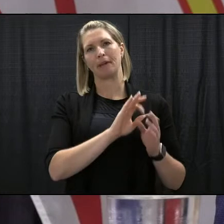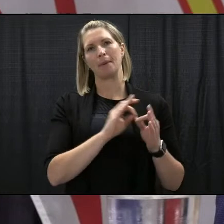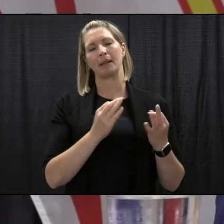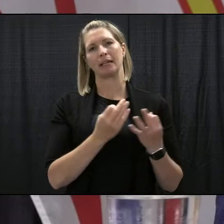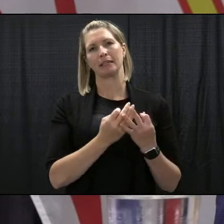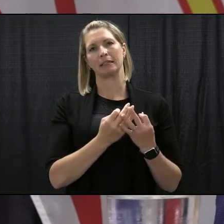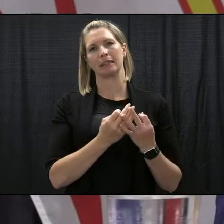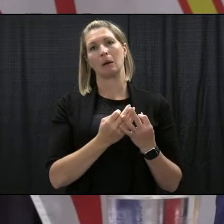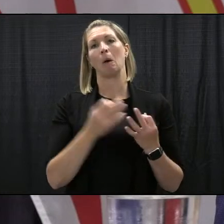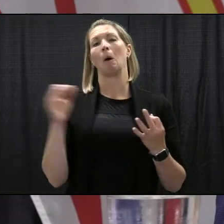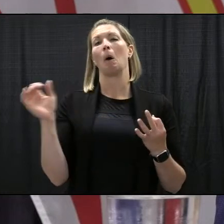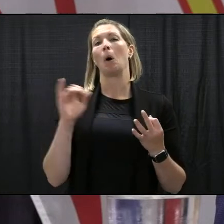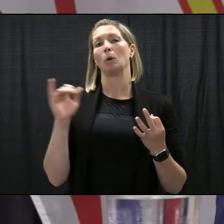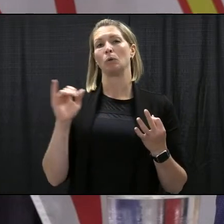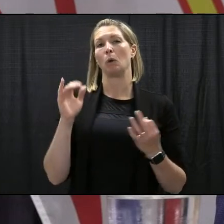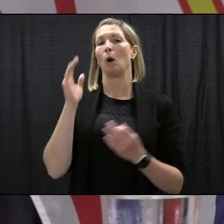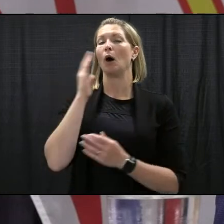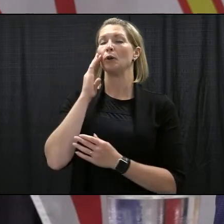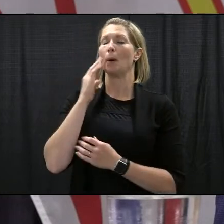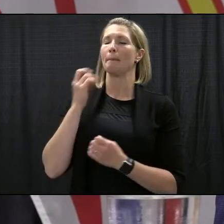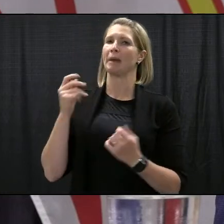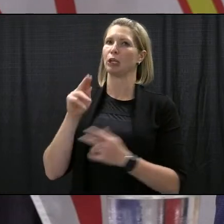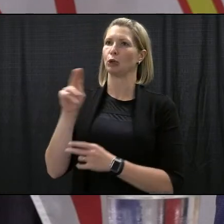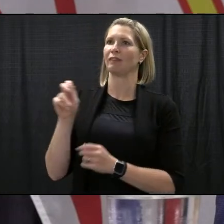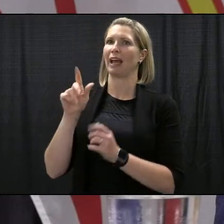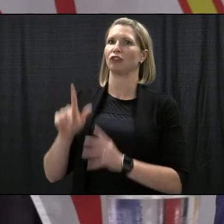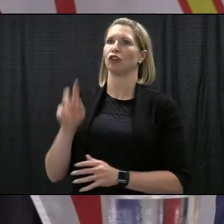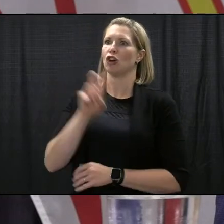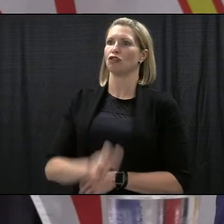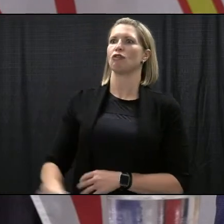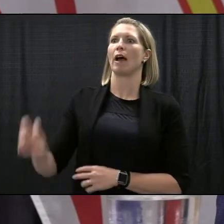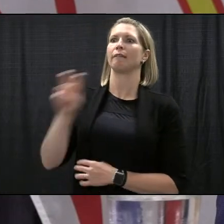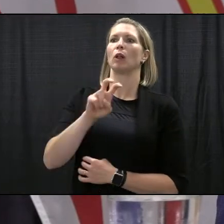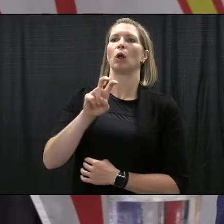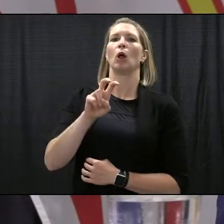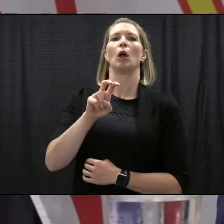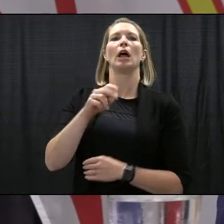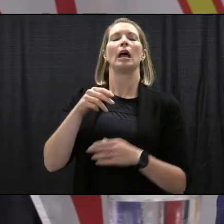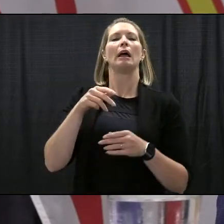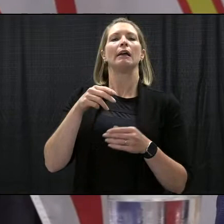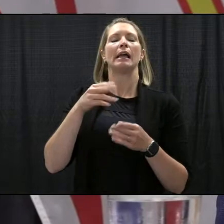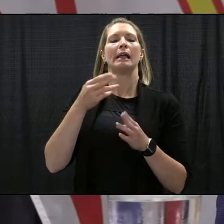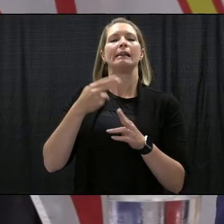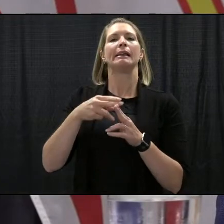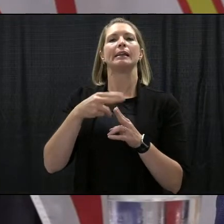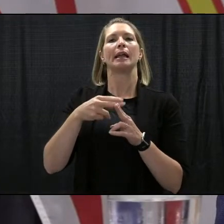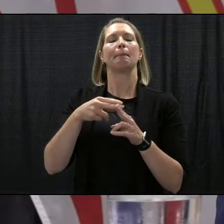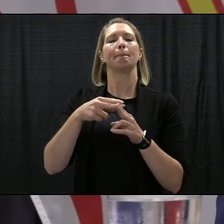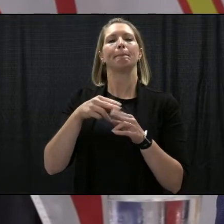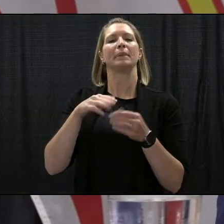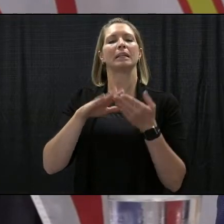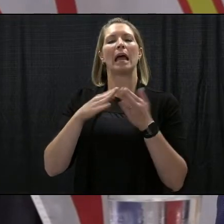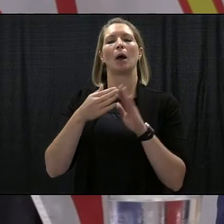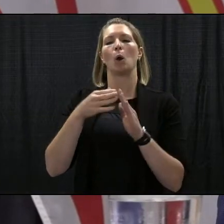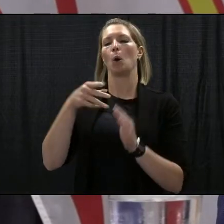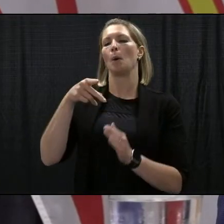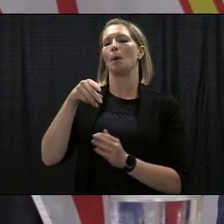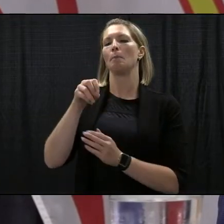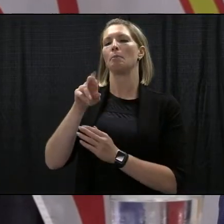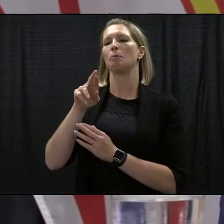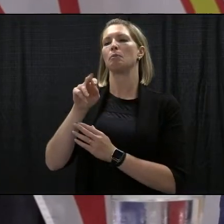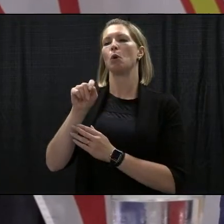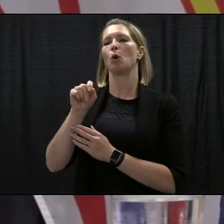of Newfoundlanders who have been to Port-au-Prince and in rural Haiti doing medical missions as we express our